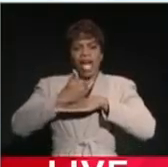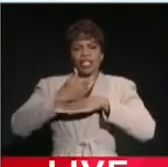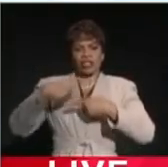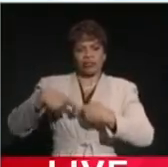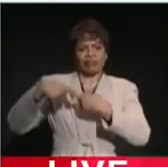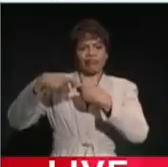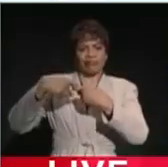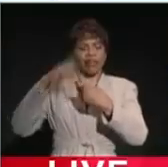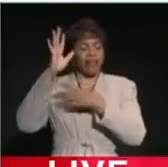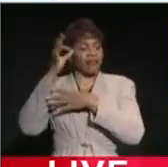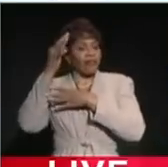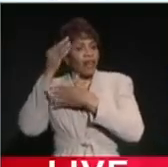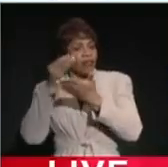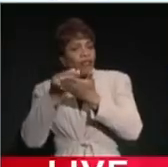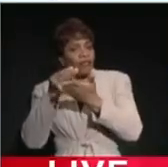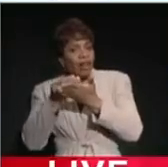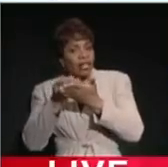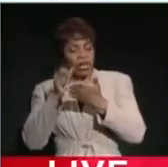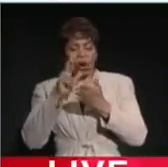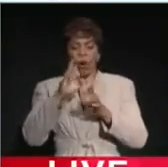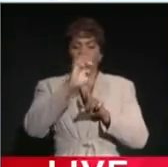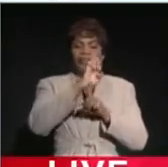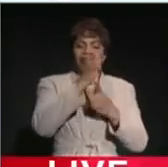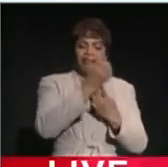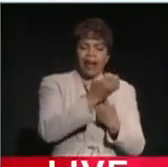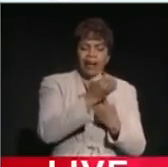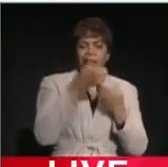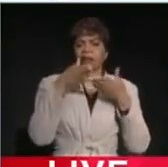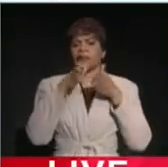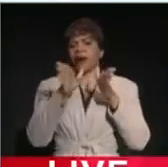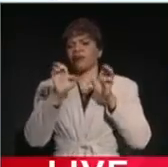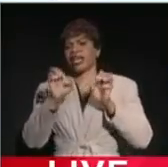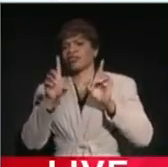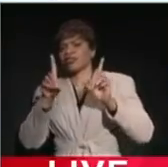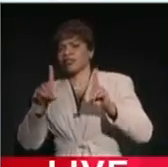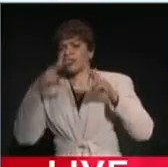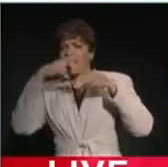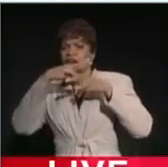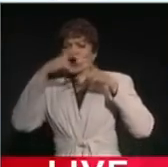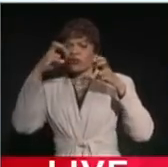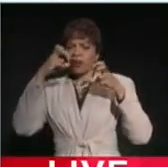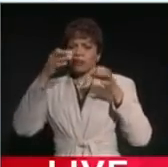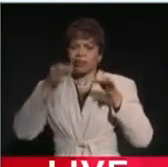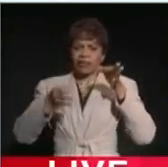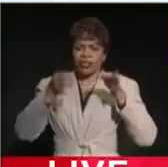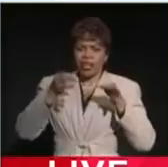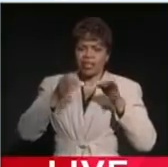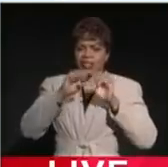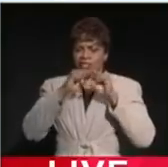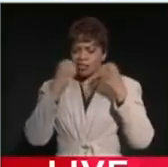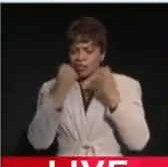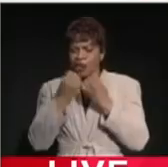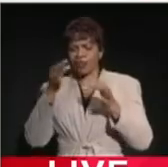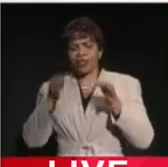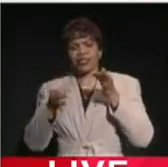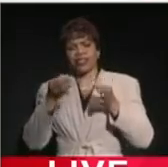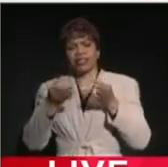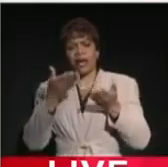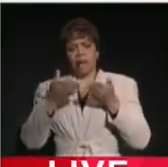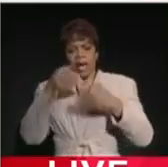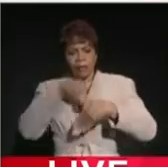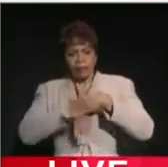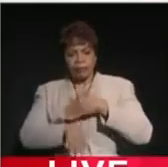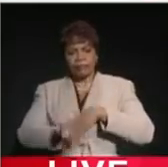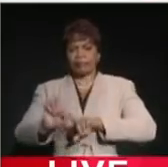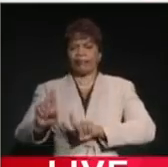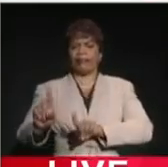whether it's the environment or public education or criminal justice, social justice. We're going to be probably in court for every